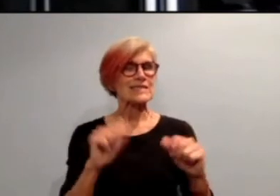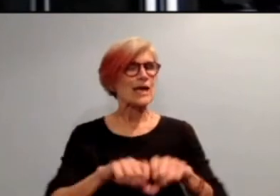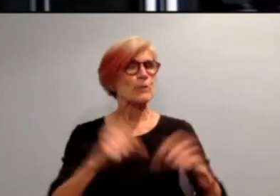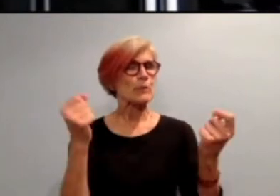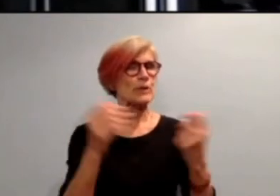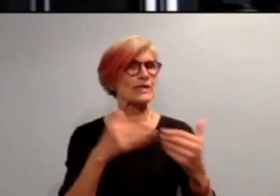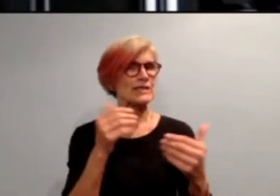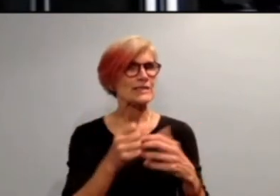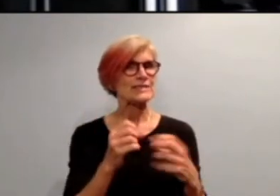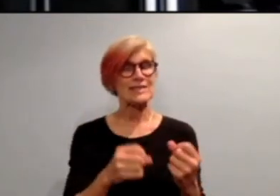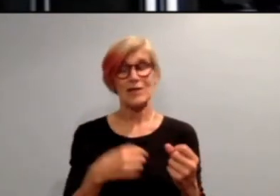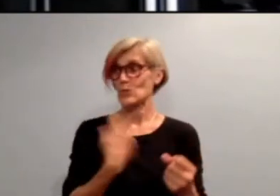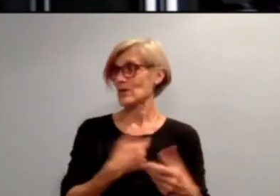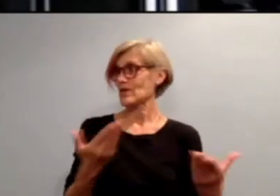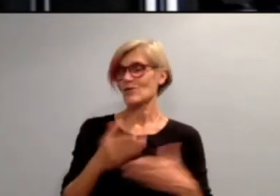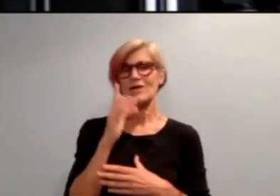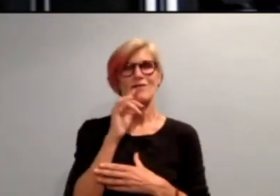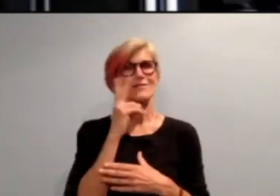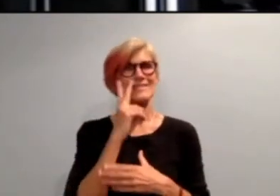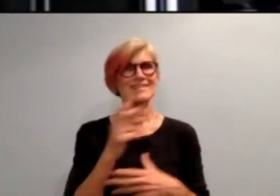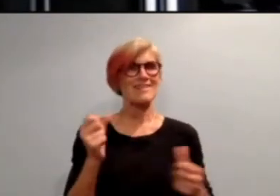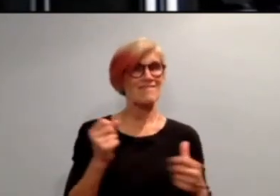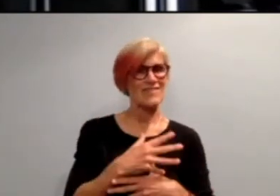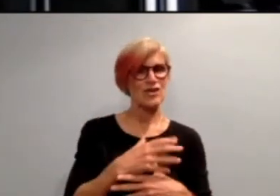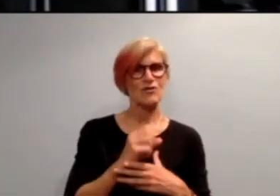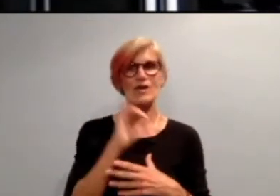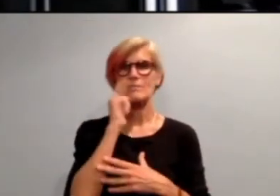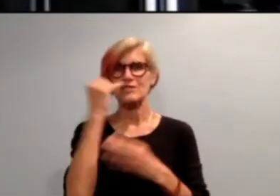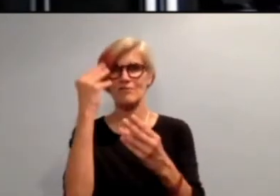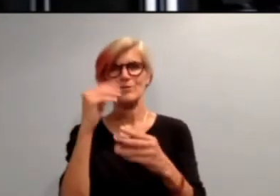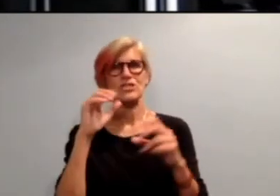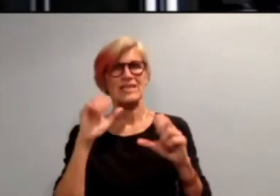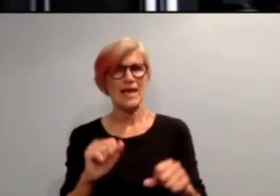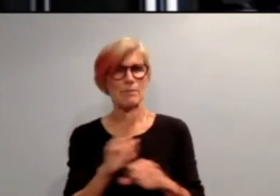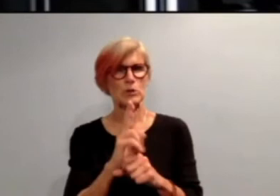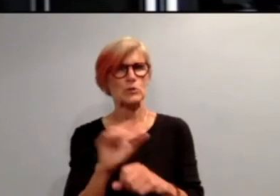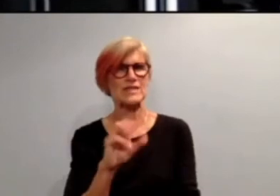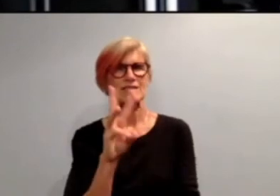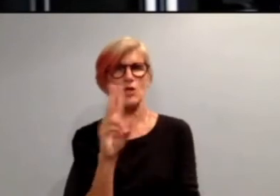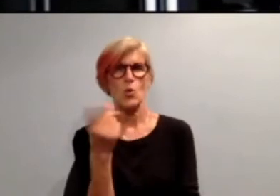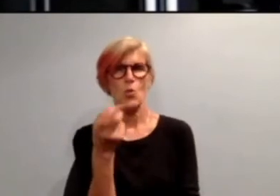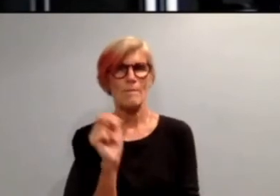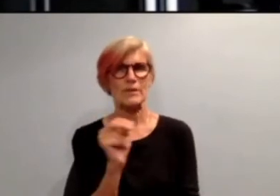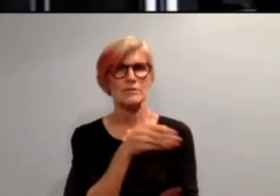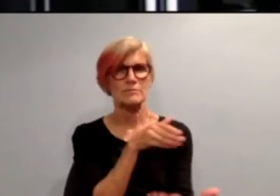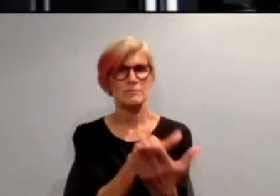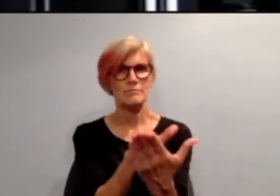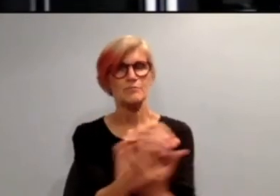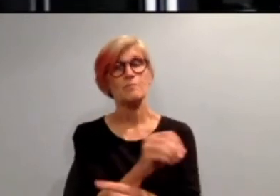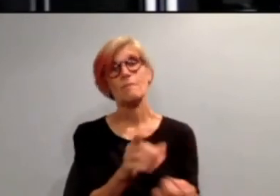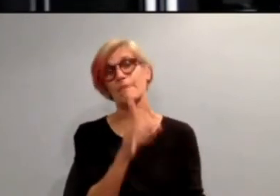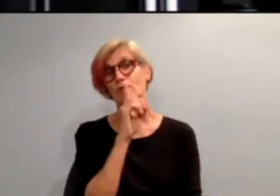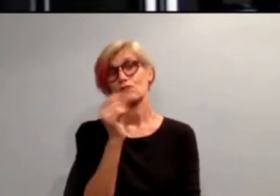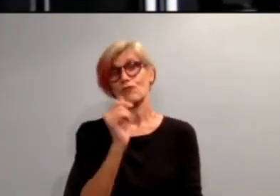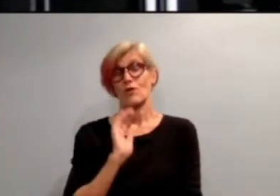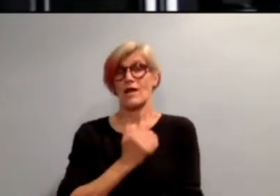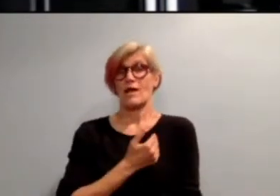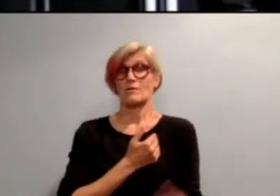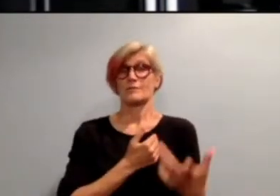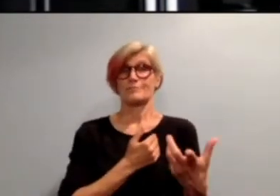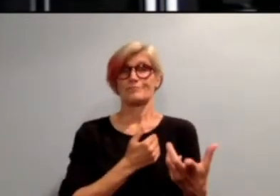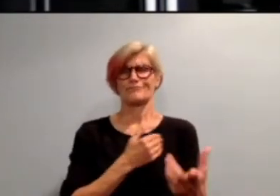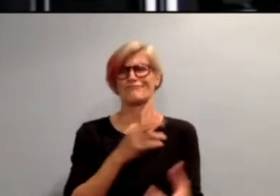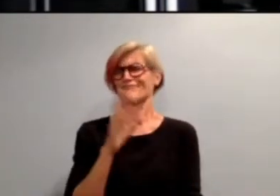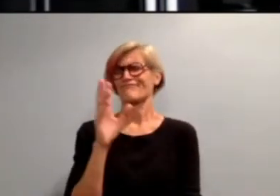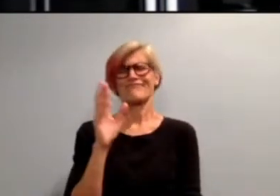and misinformation can be weaponized. This is especially true in regard to our misguided recall